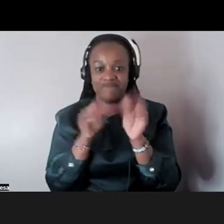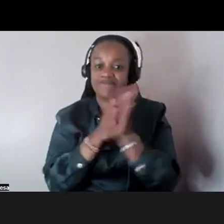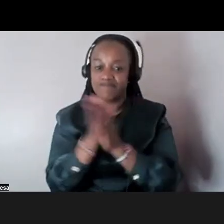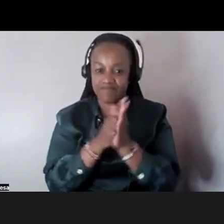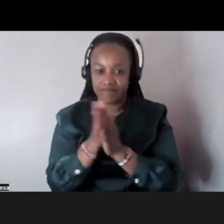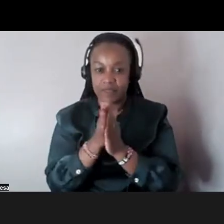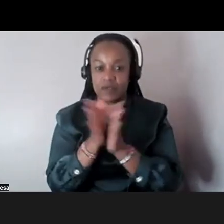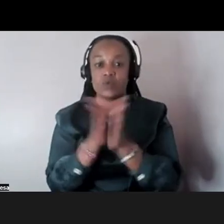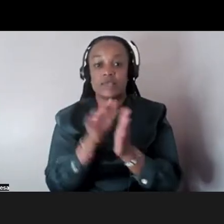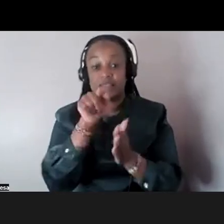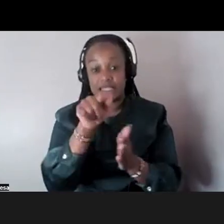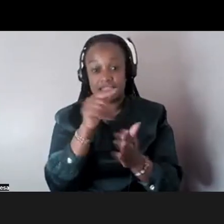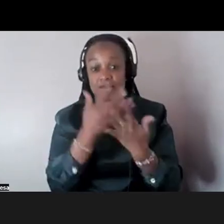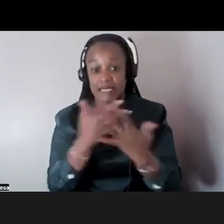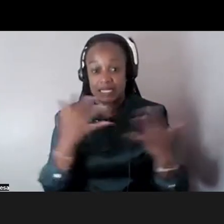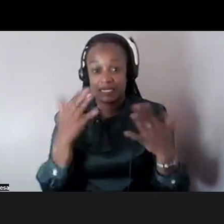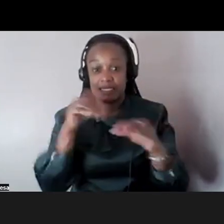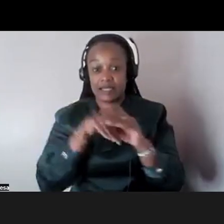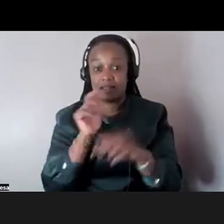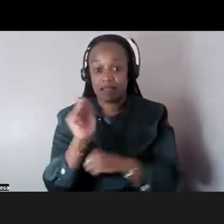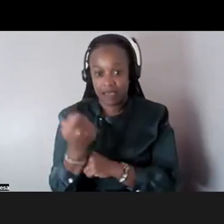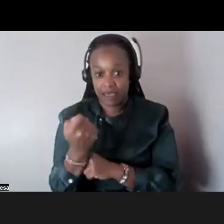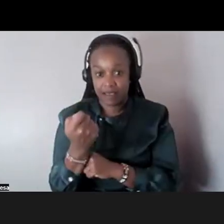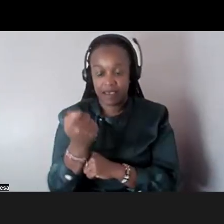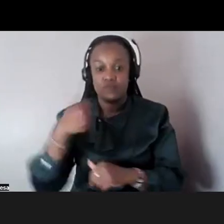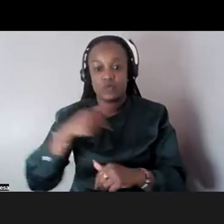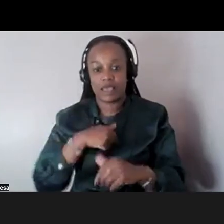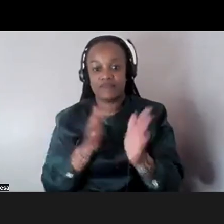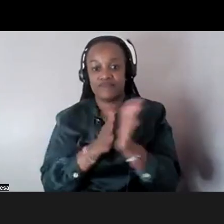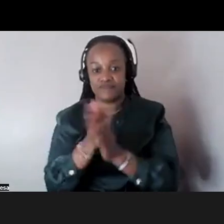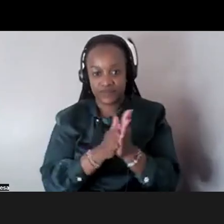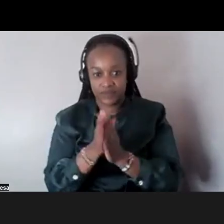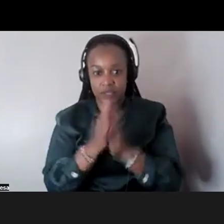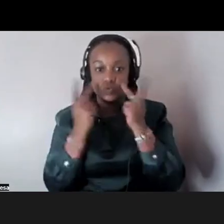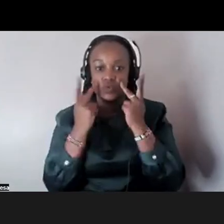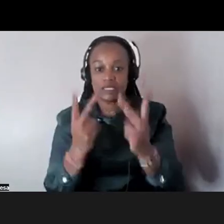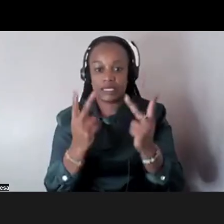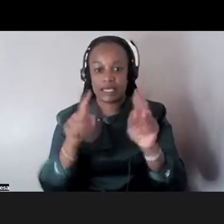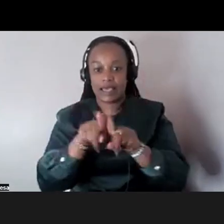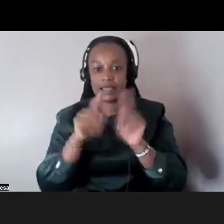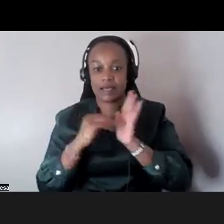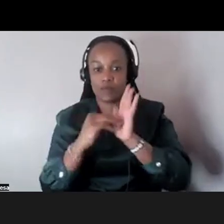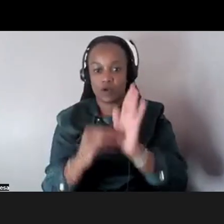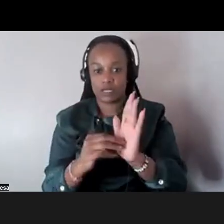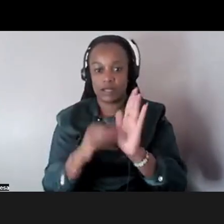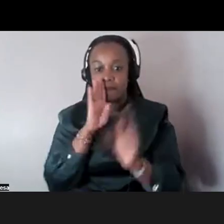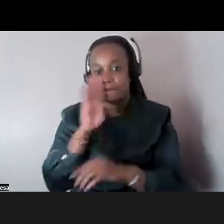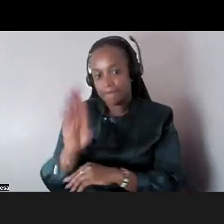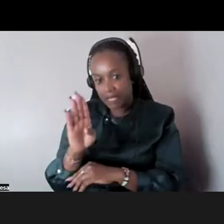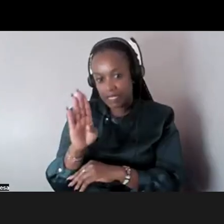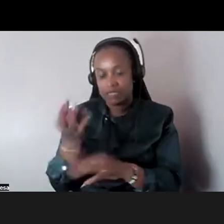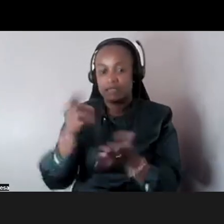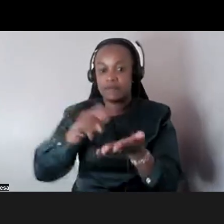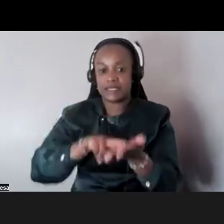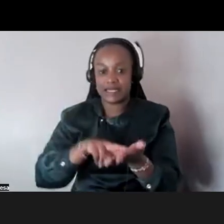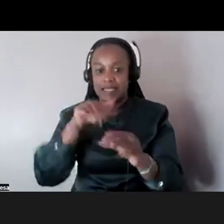facility in Kenya, and are really interested in seeing it as a model be kind of repeated